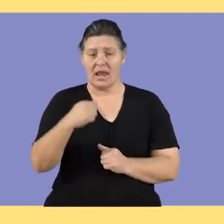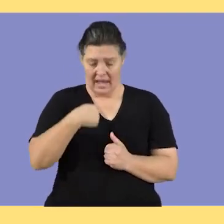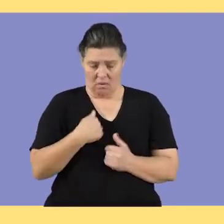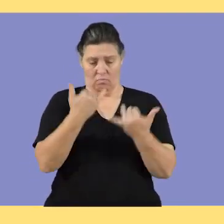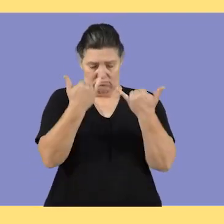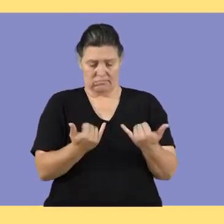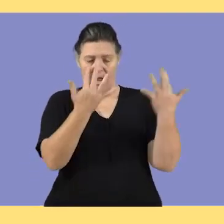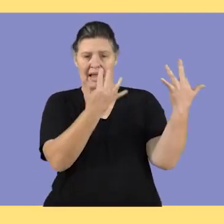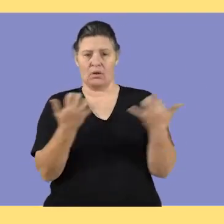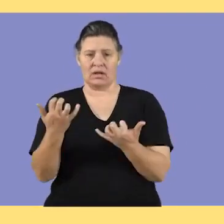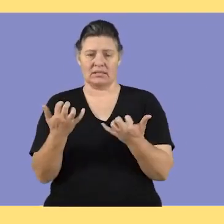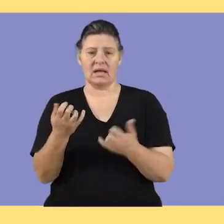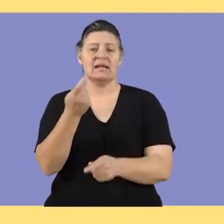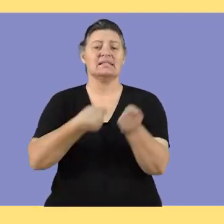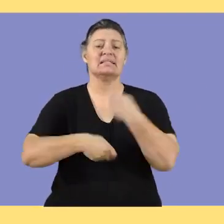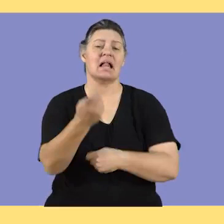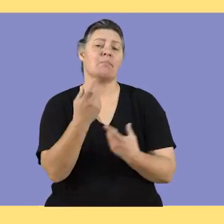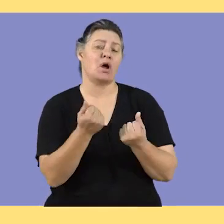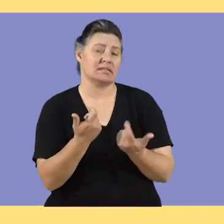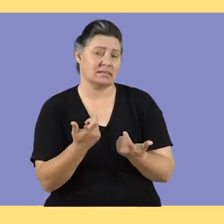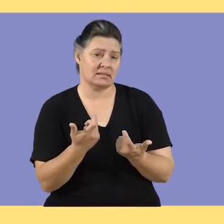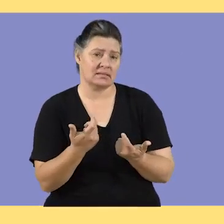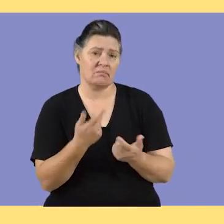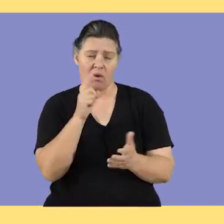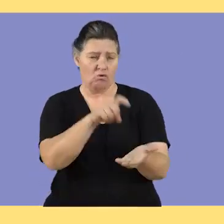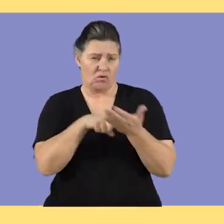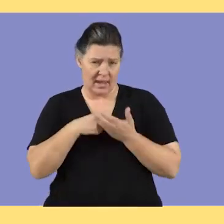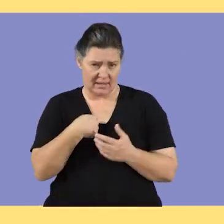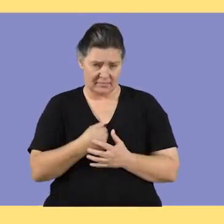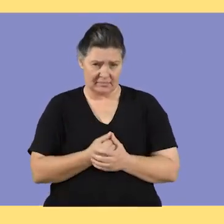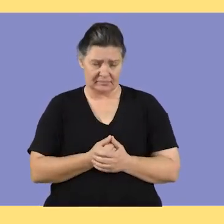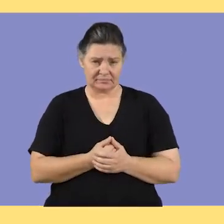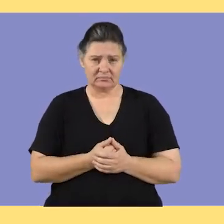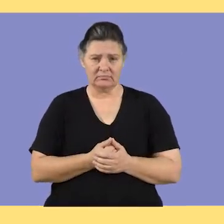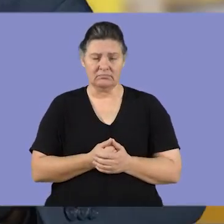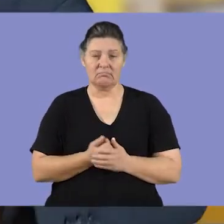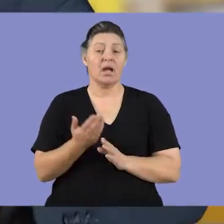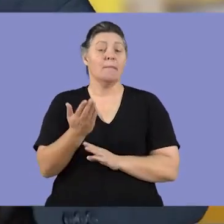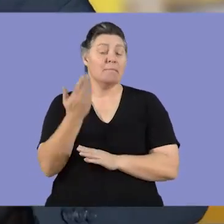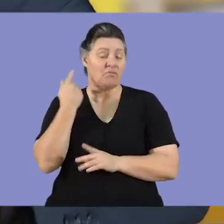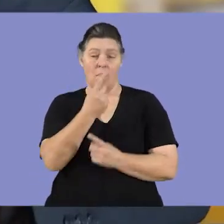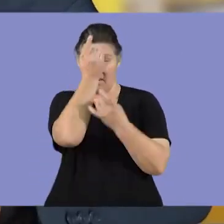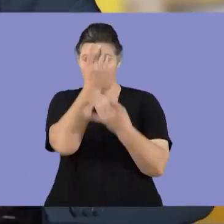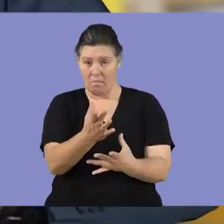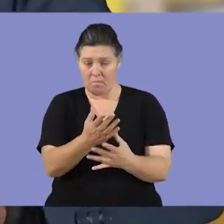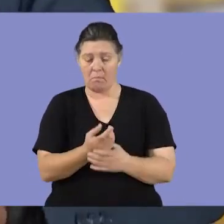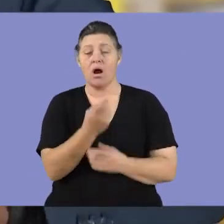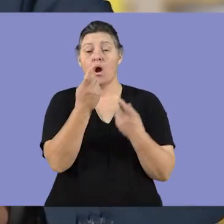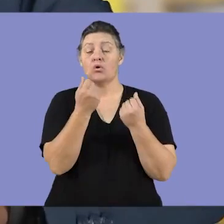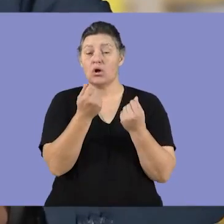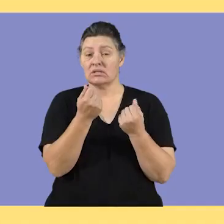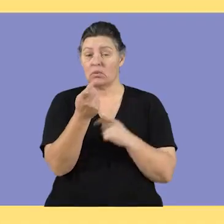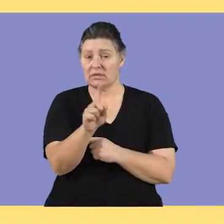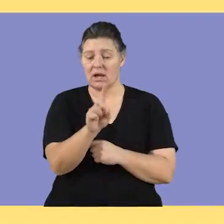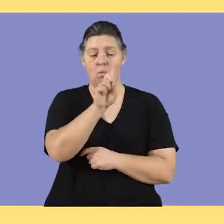to calculate what? The selling price. This is what they require us. Earlier on, I told you that the